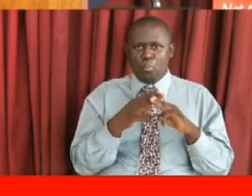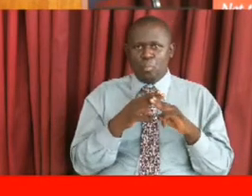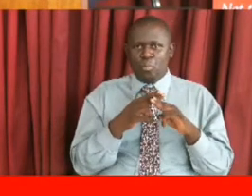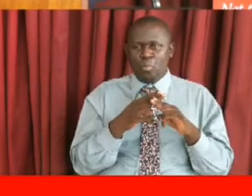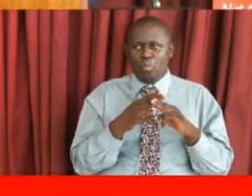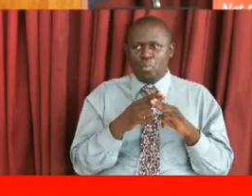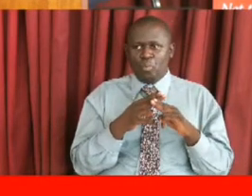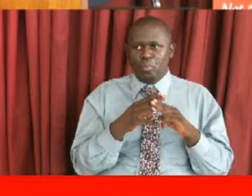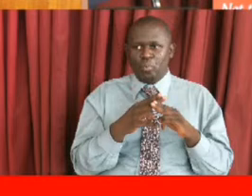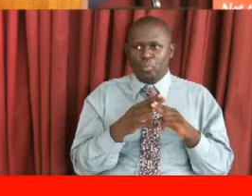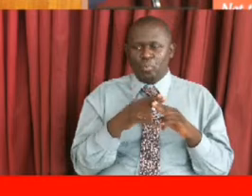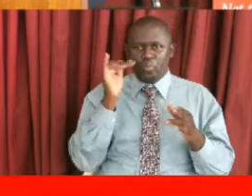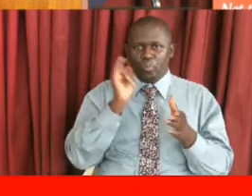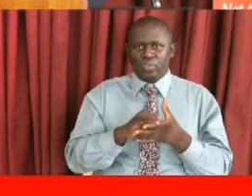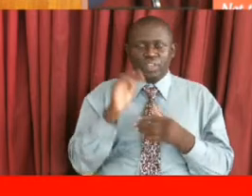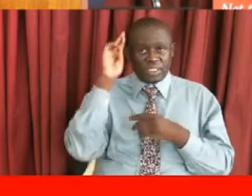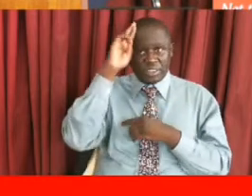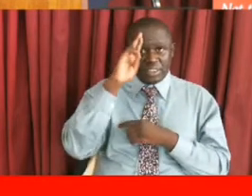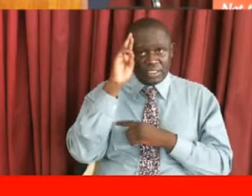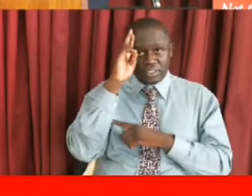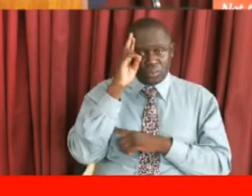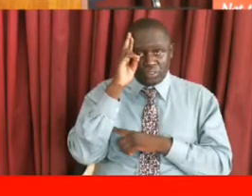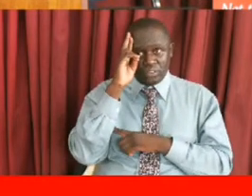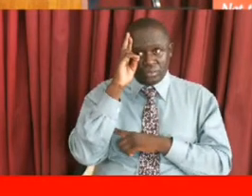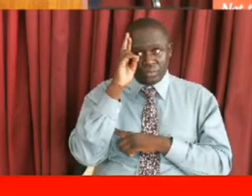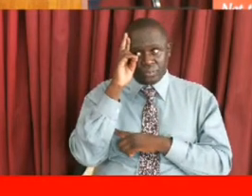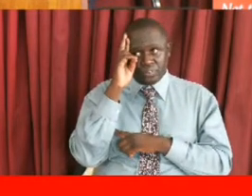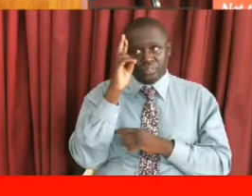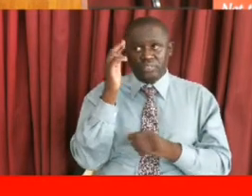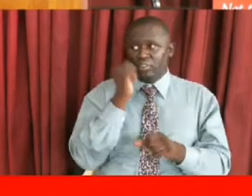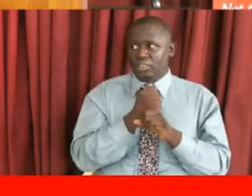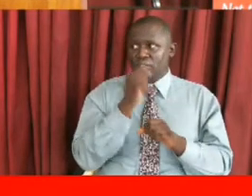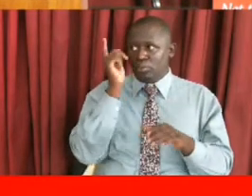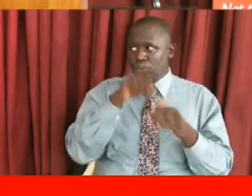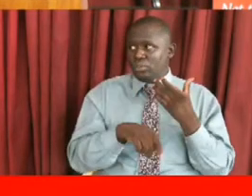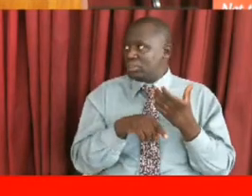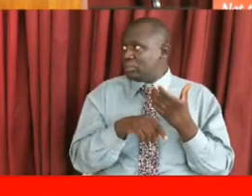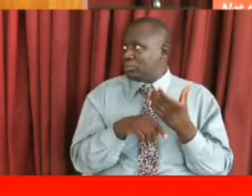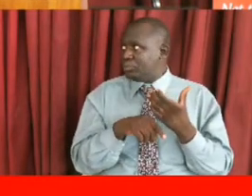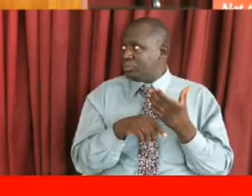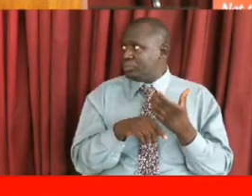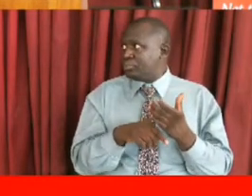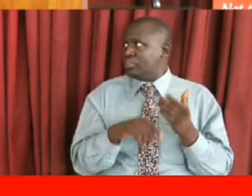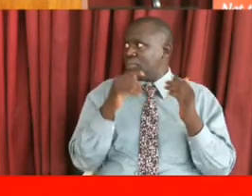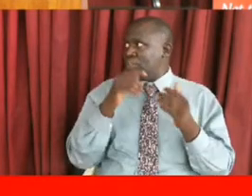name that's the reason you holl the way they do and they don't get